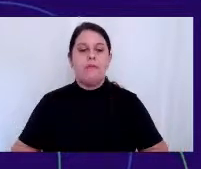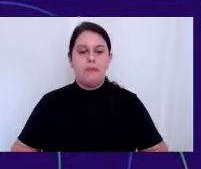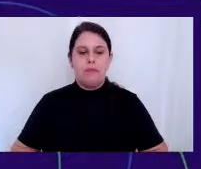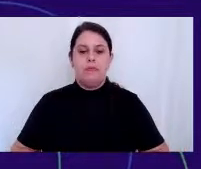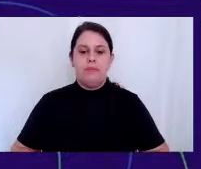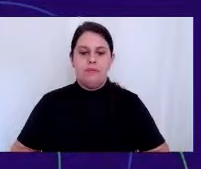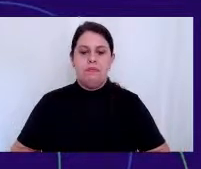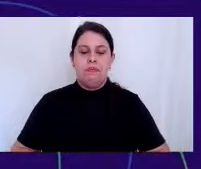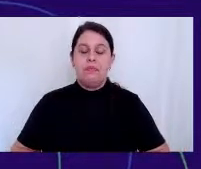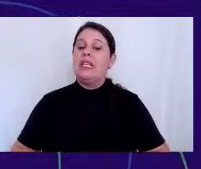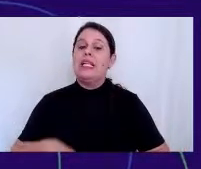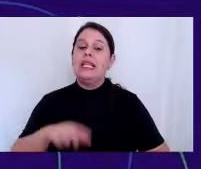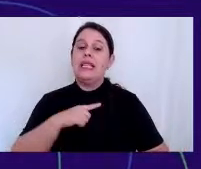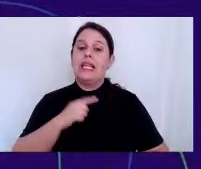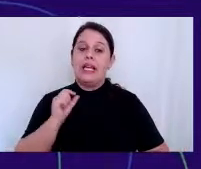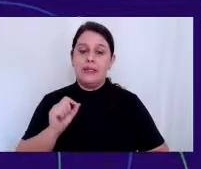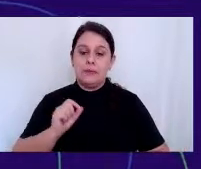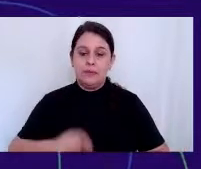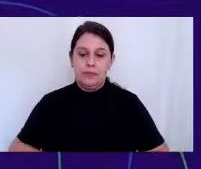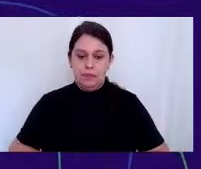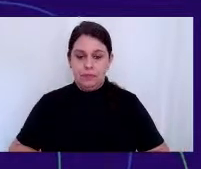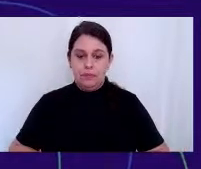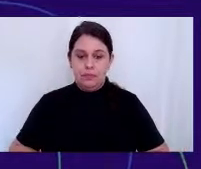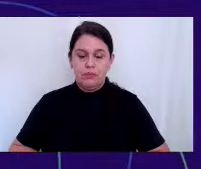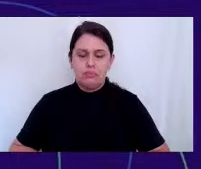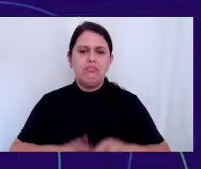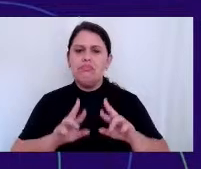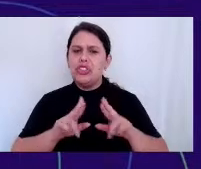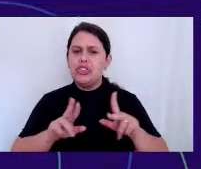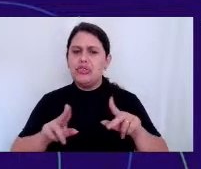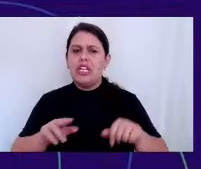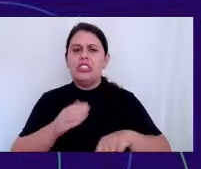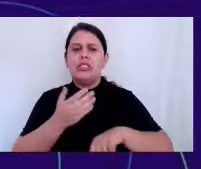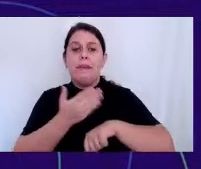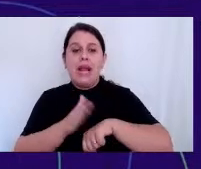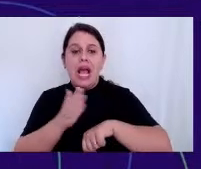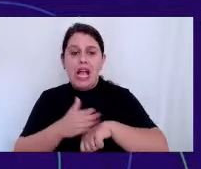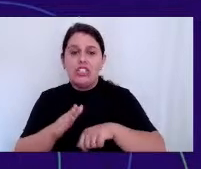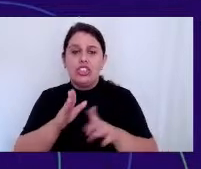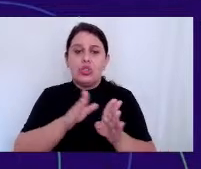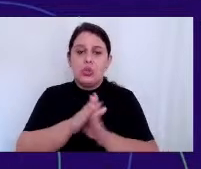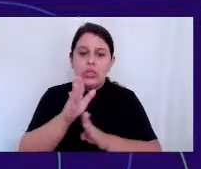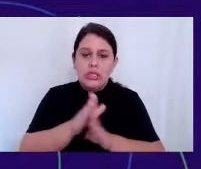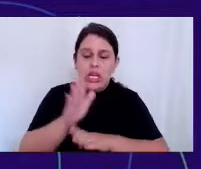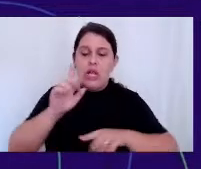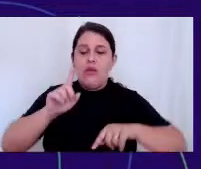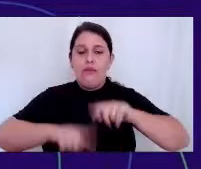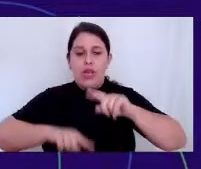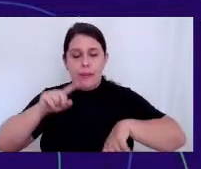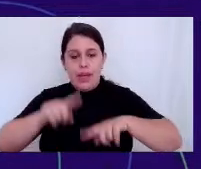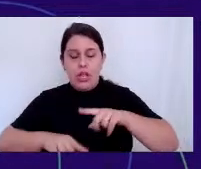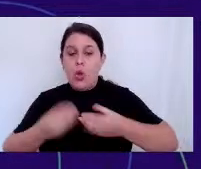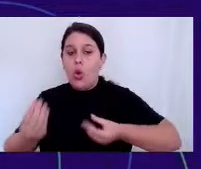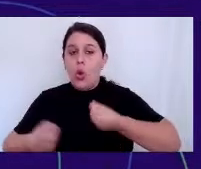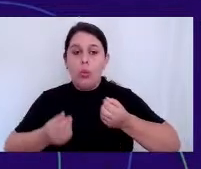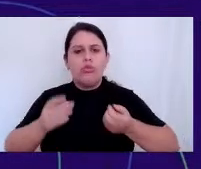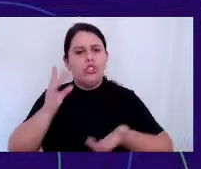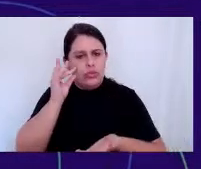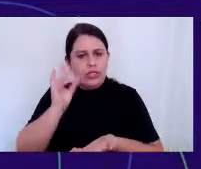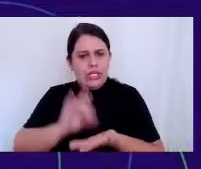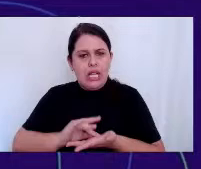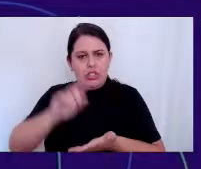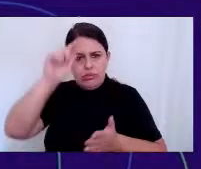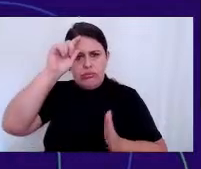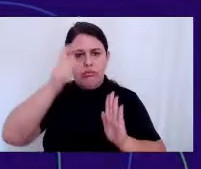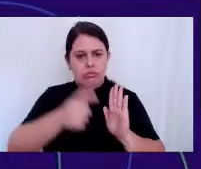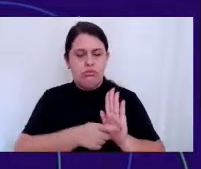different tips, different tools really to use AI better and more efficiently in the classroom and